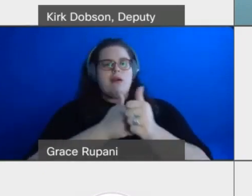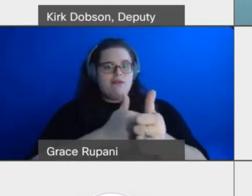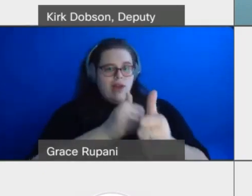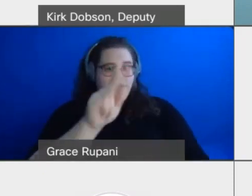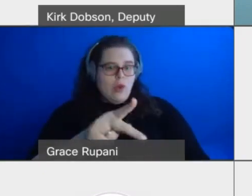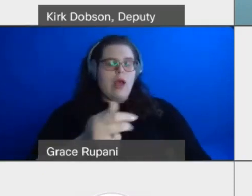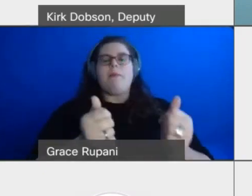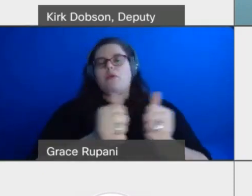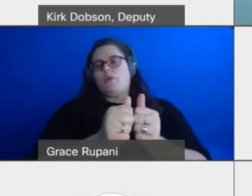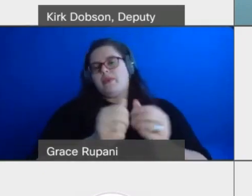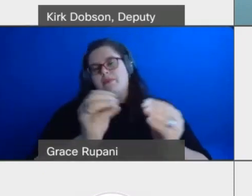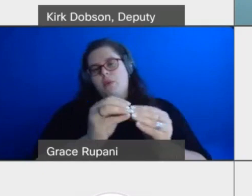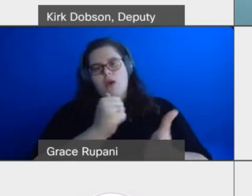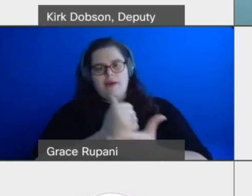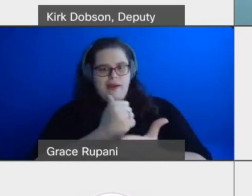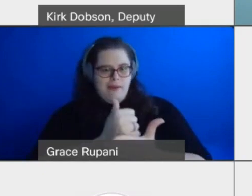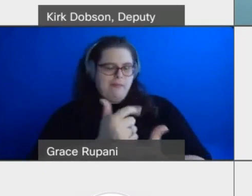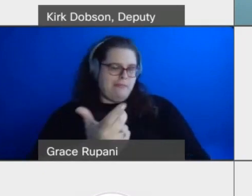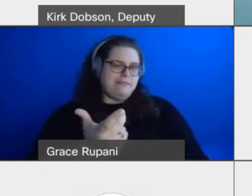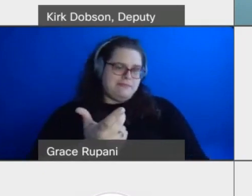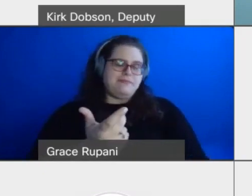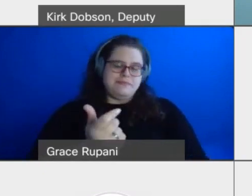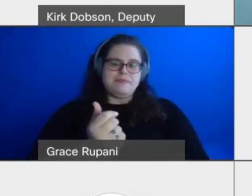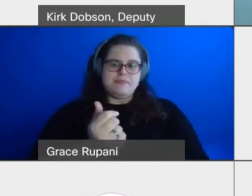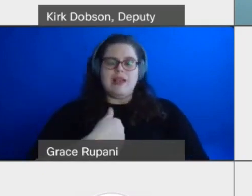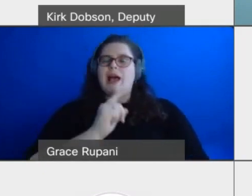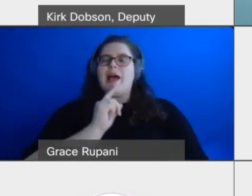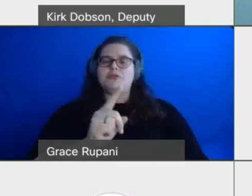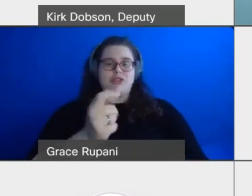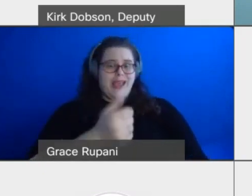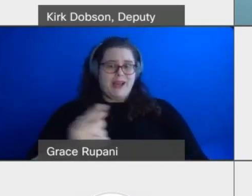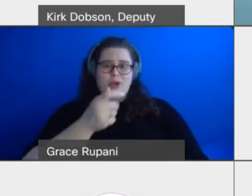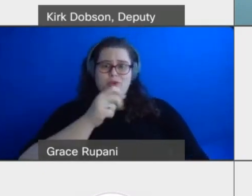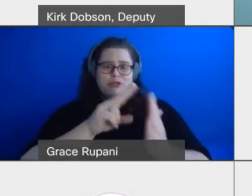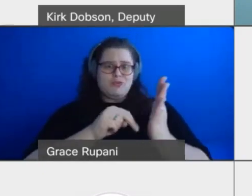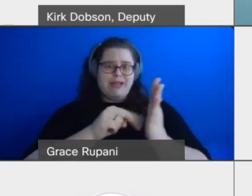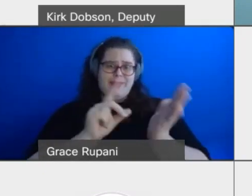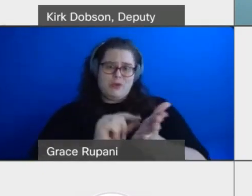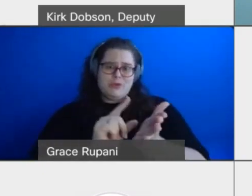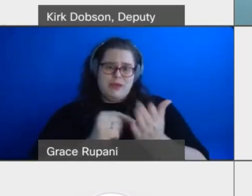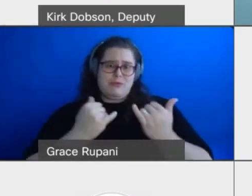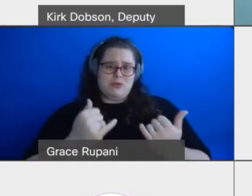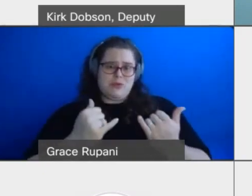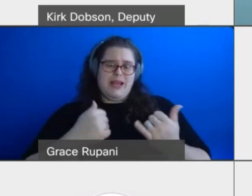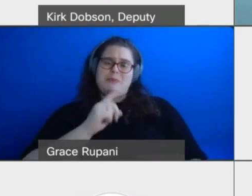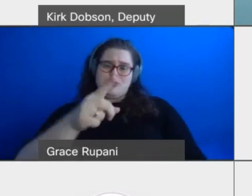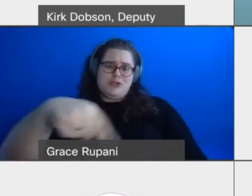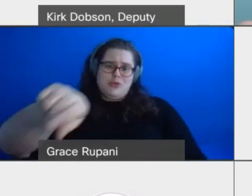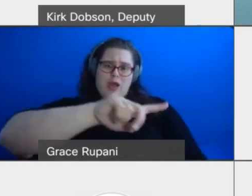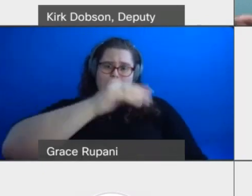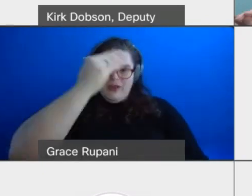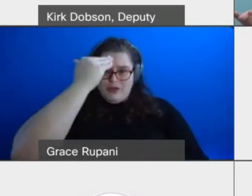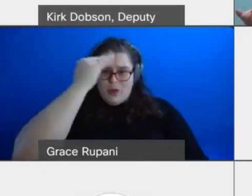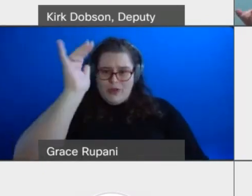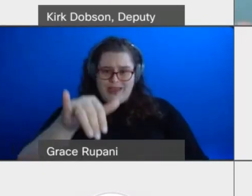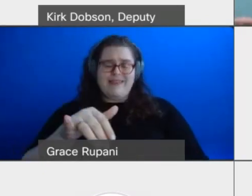additional assistance. I'm sure anyone who's reading the newspaper is aware that registering for the